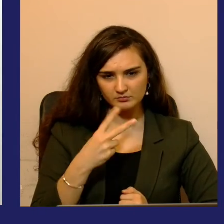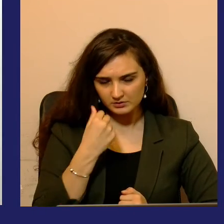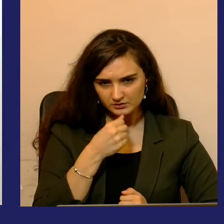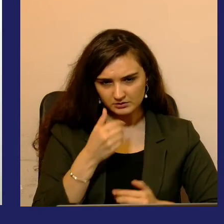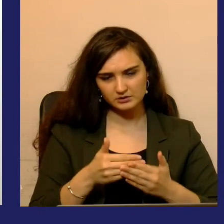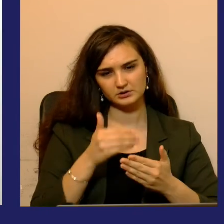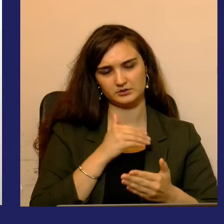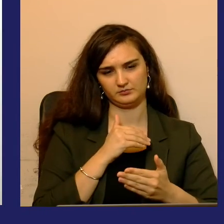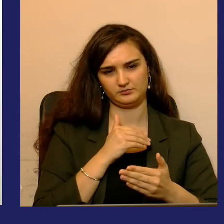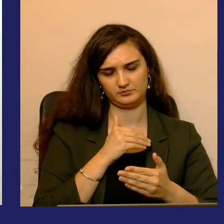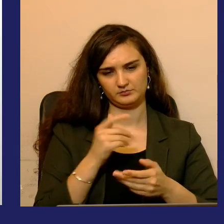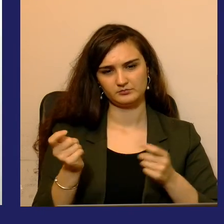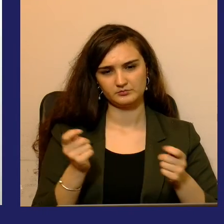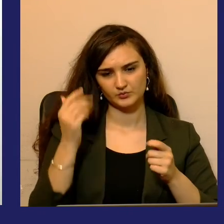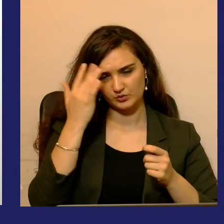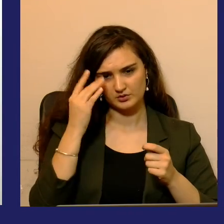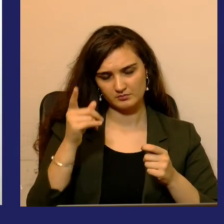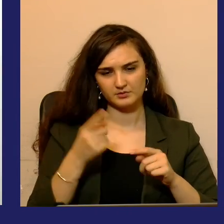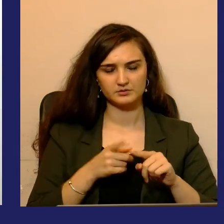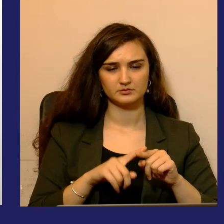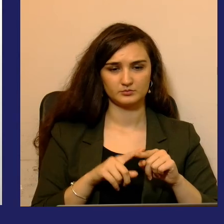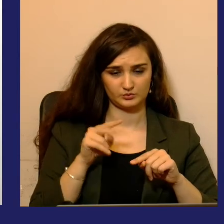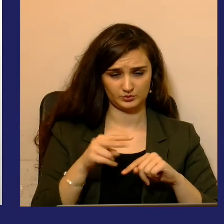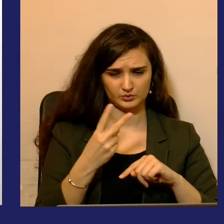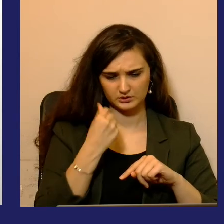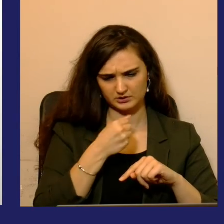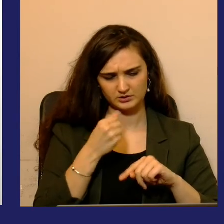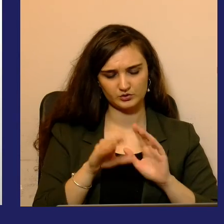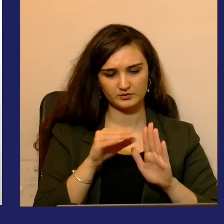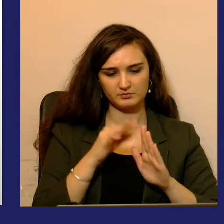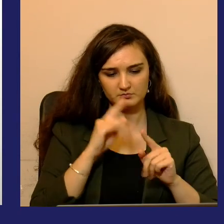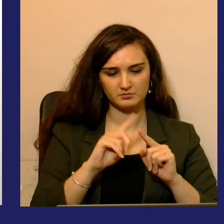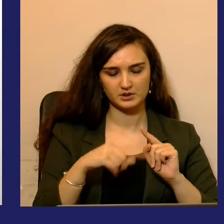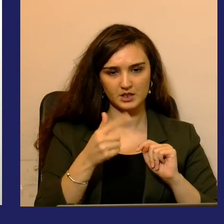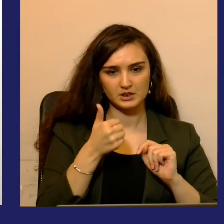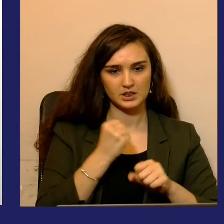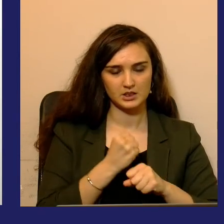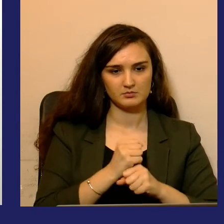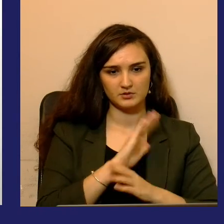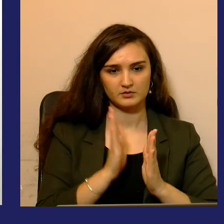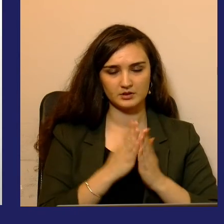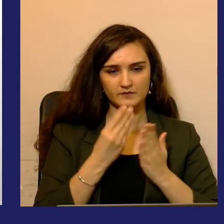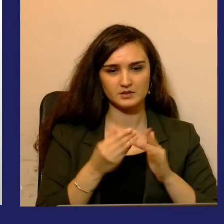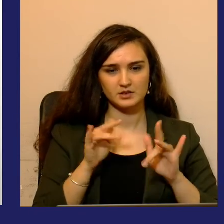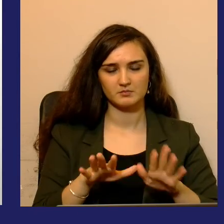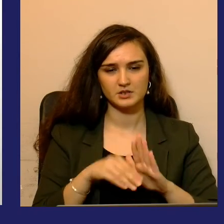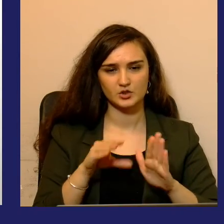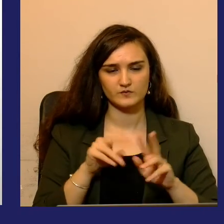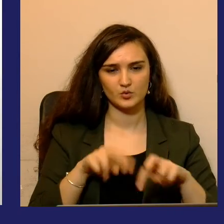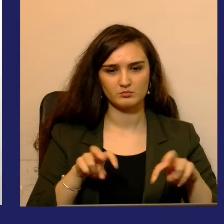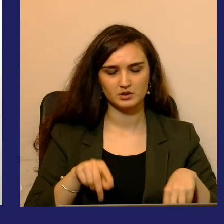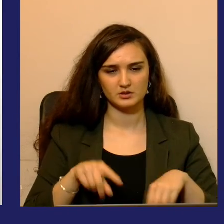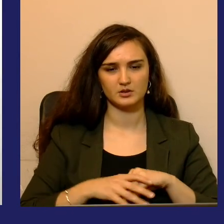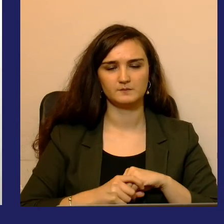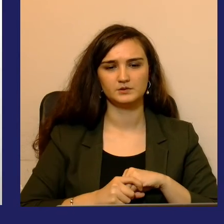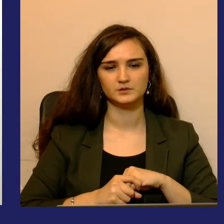after the 2000 elections. They did their job so well, the electoral authority at that point, that basically what happened was the parties